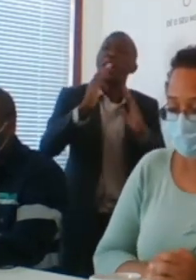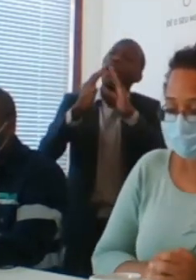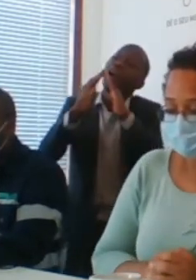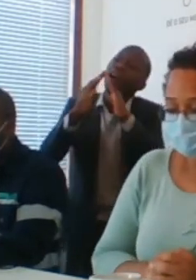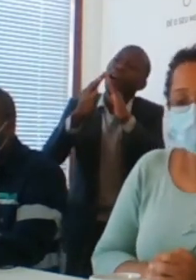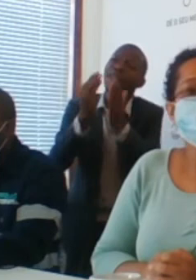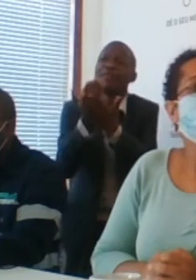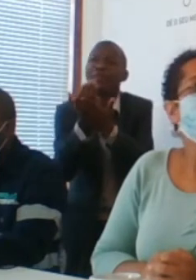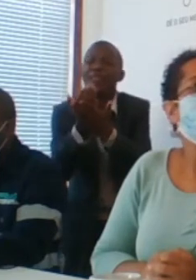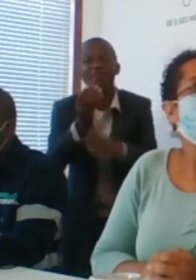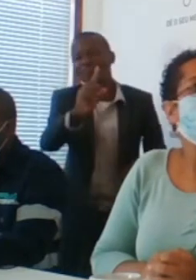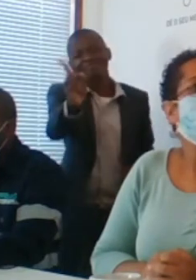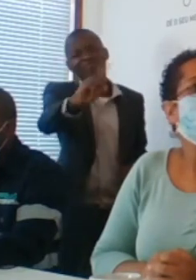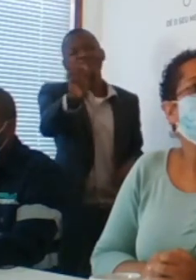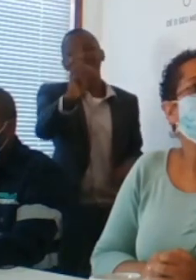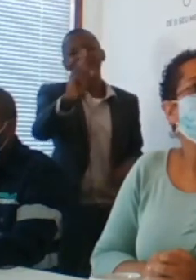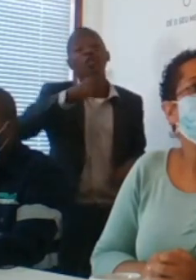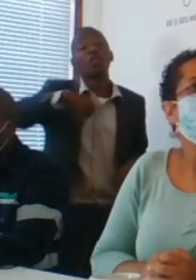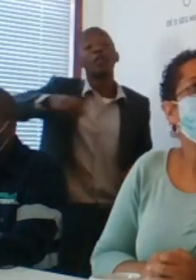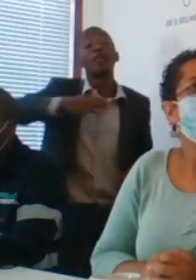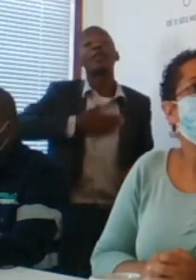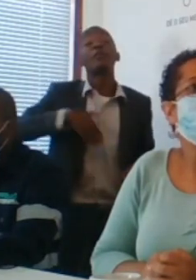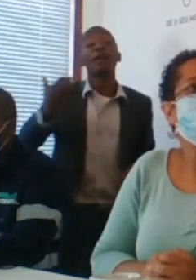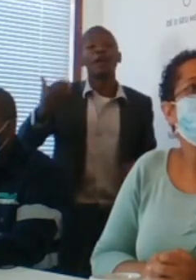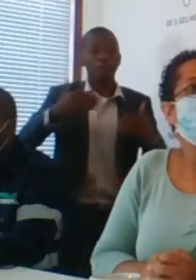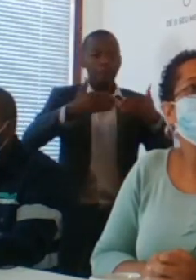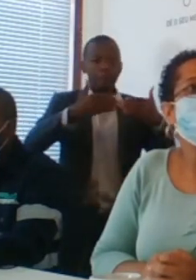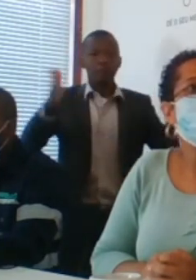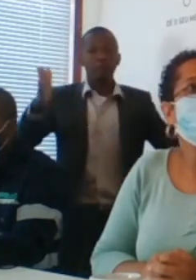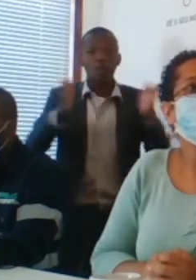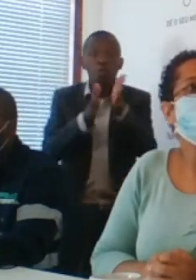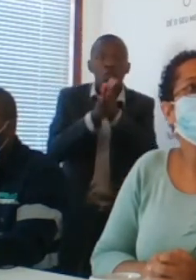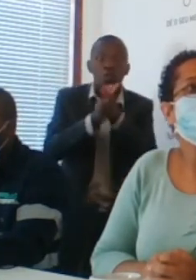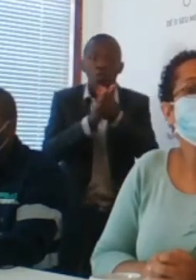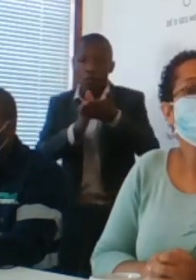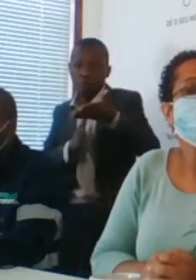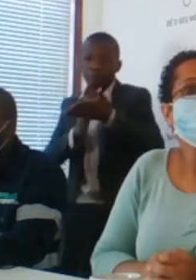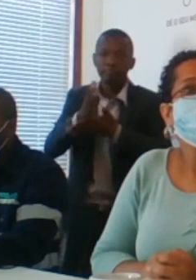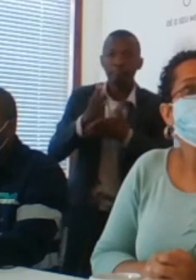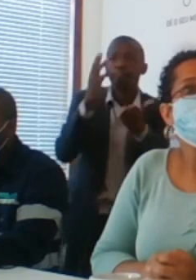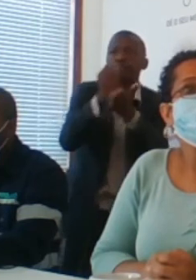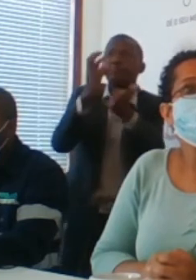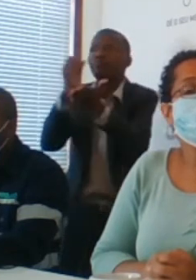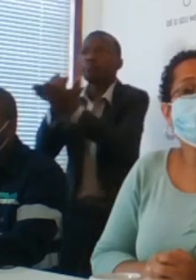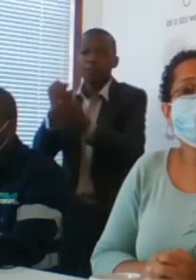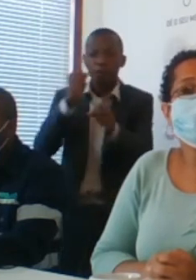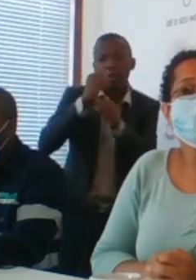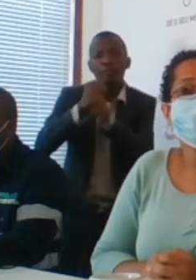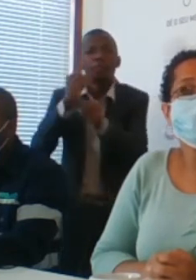asking for seeds. And we're going to sow our service and in the next coming rain season,